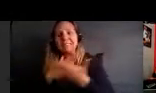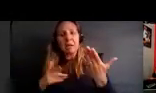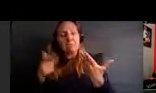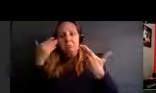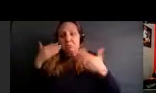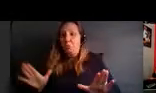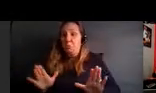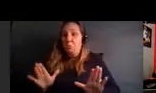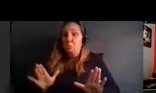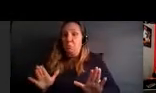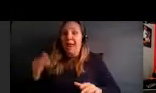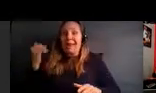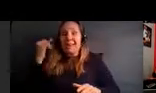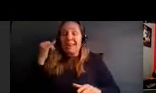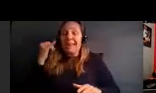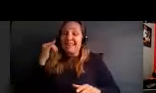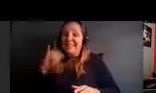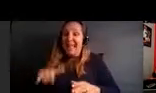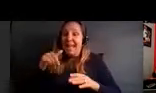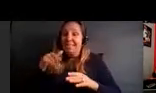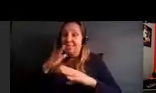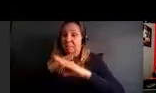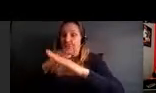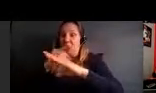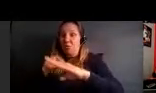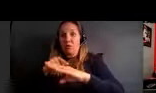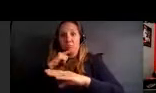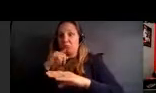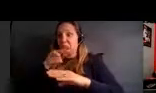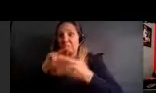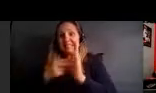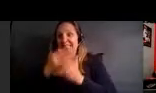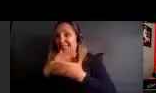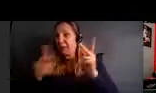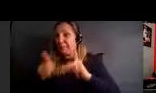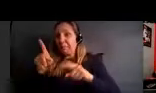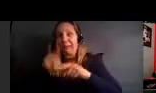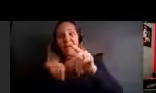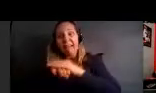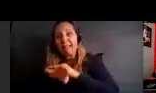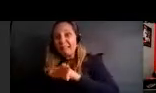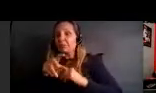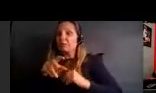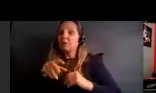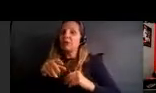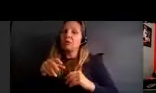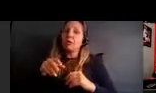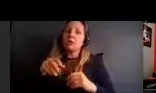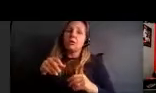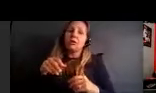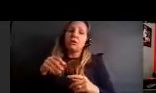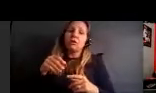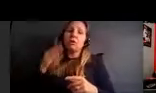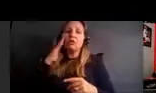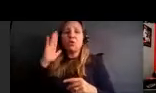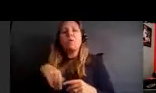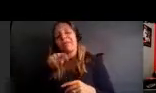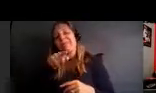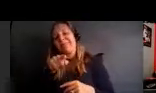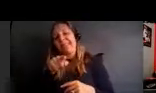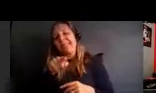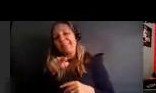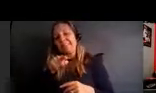can drastically impact people interacting with your business or your public space. And I say lastly, because this is lastly of